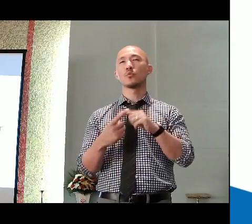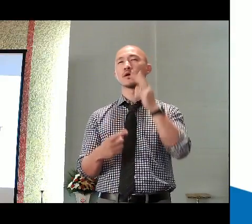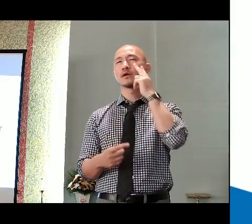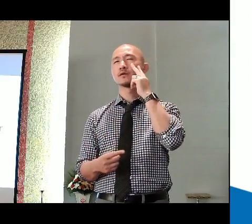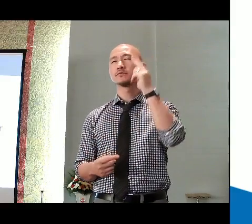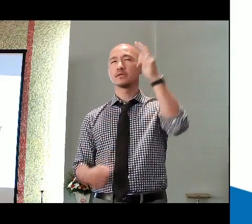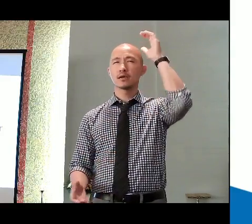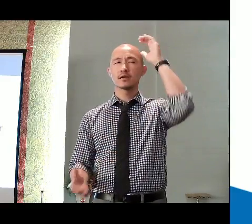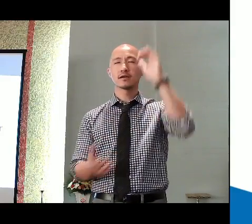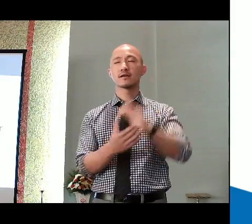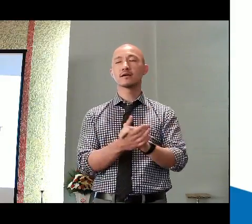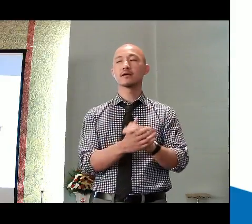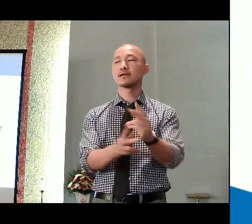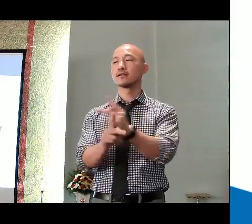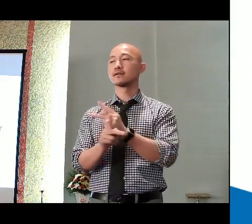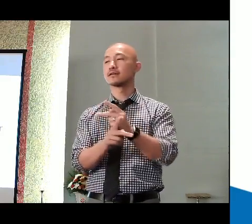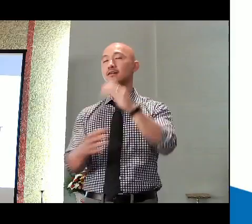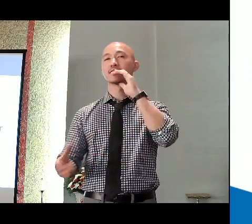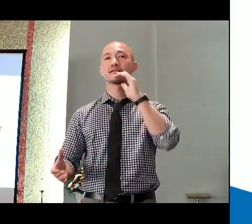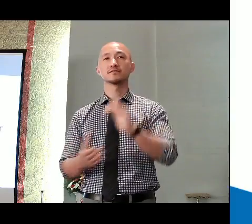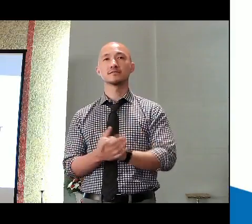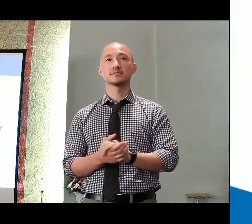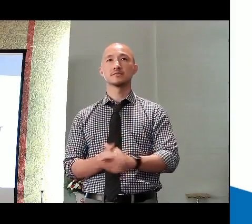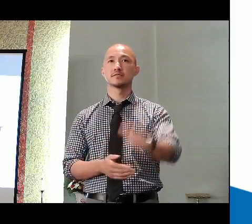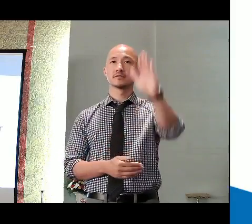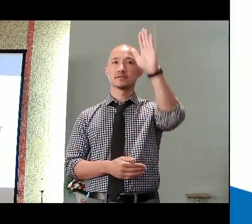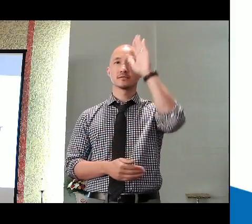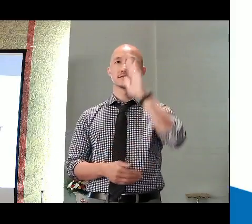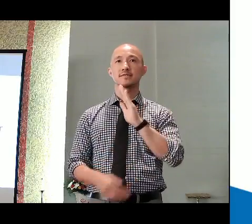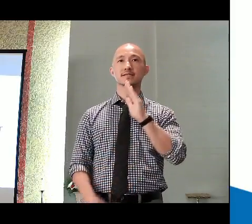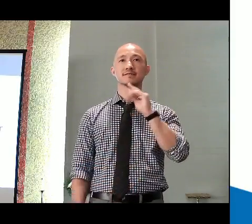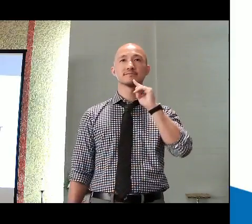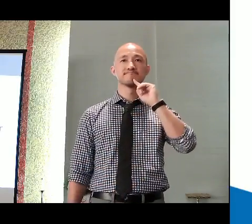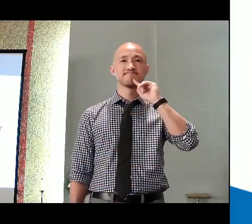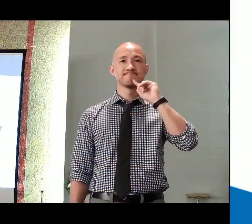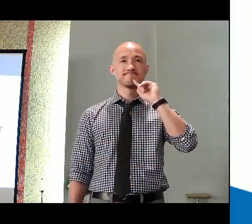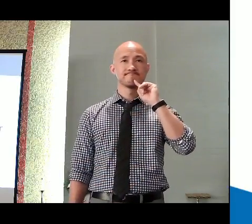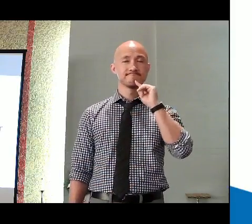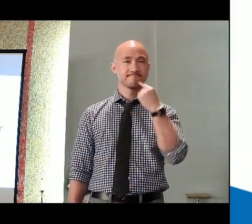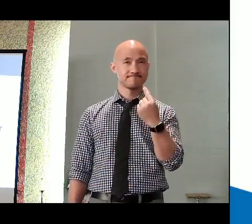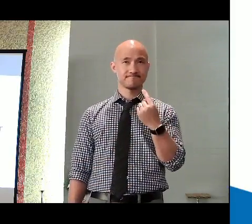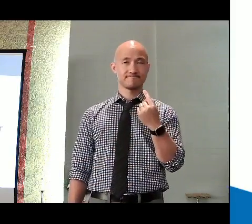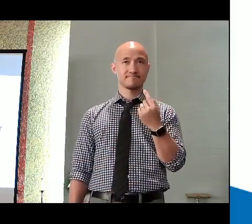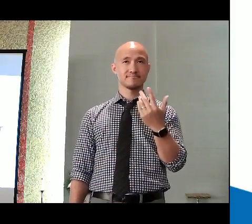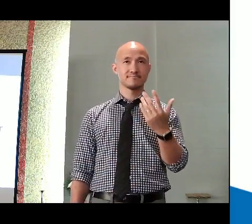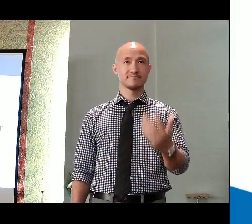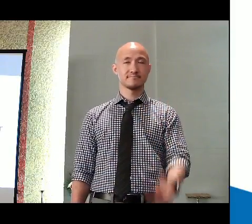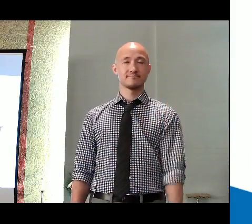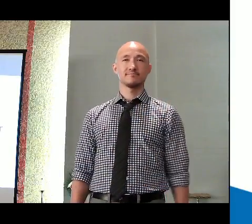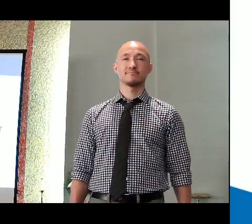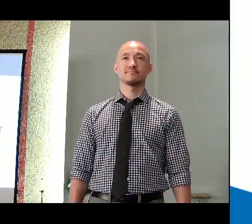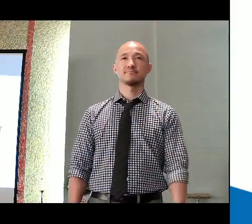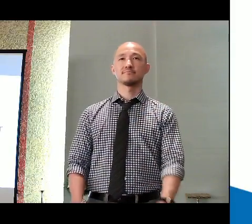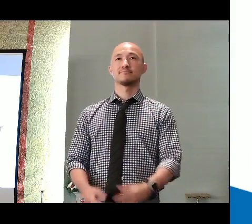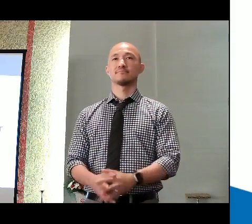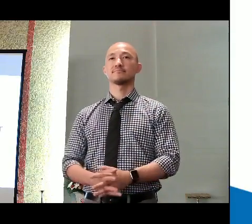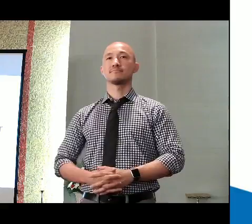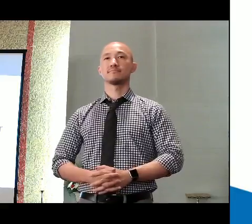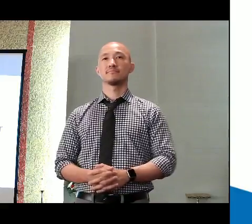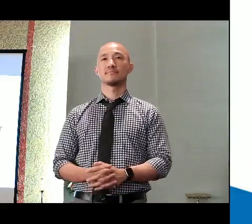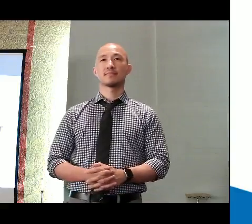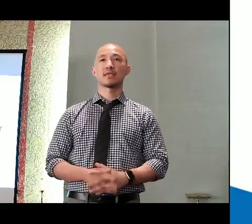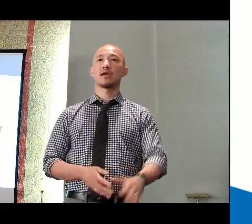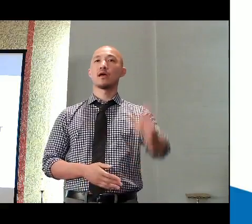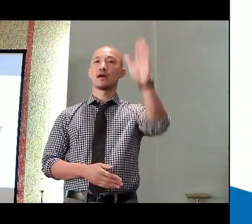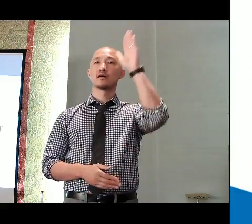us men are going to treat his daughter, your co-heir, your fellow heir, whom God has